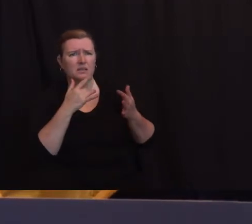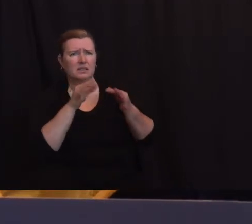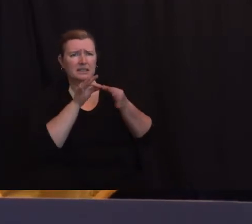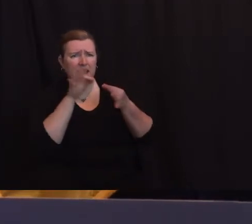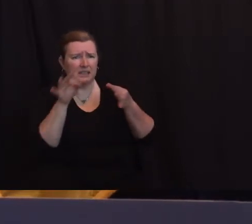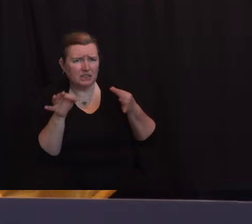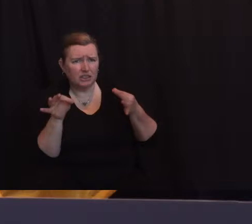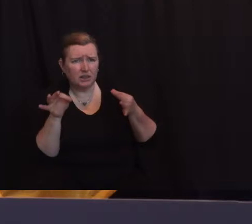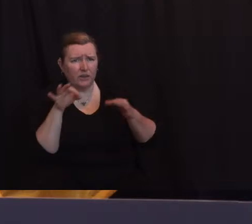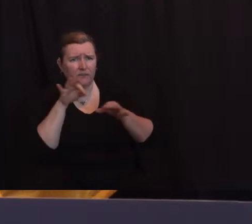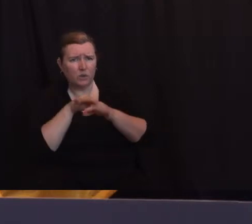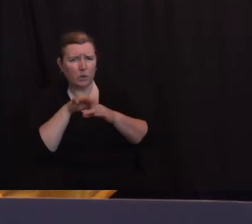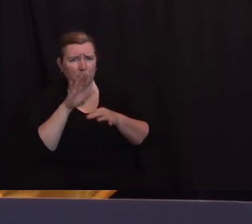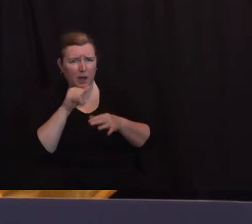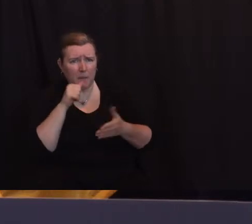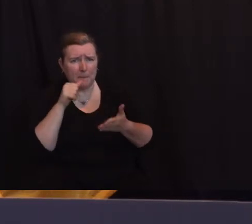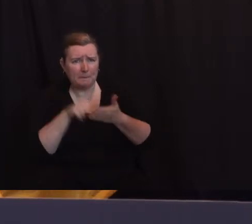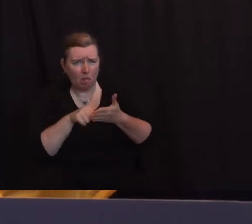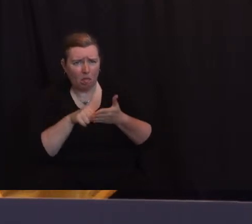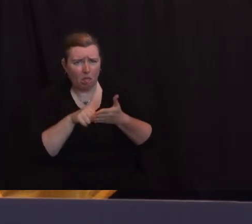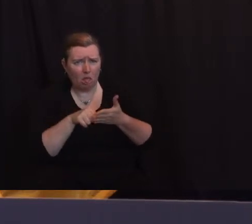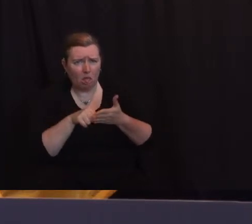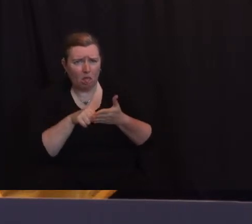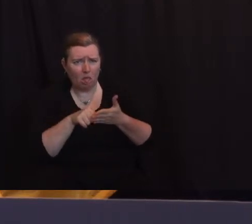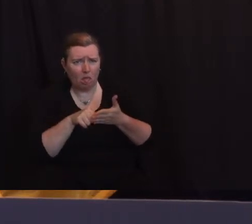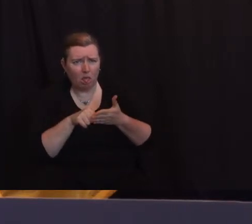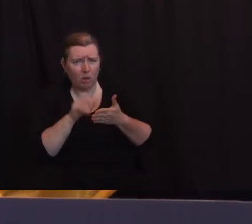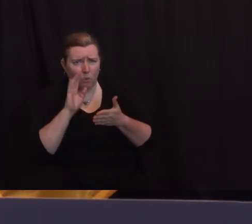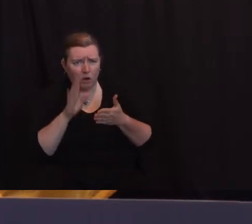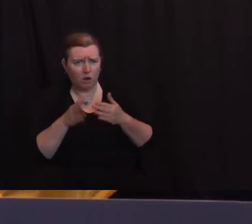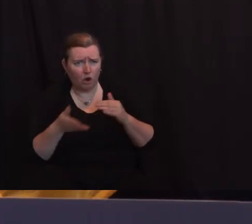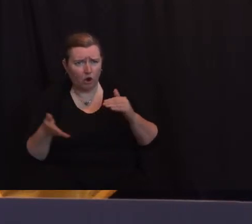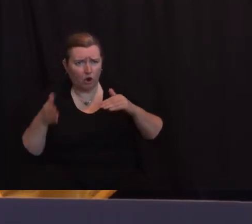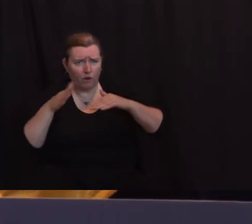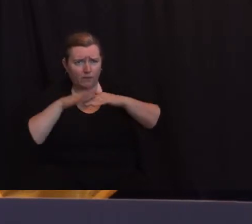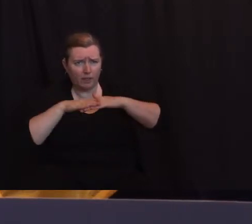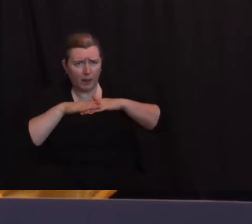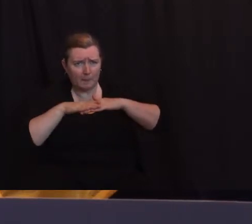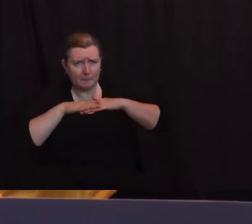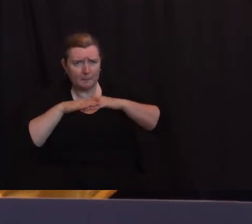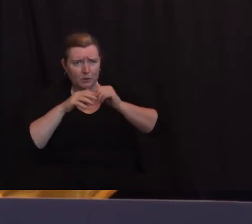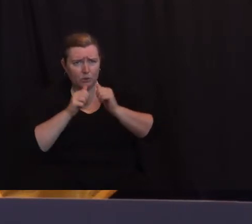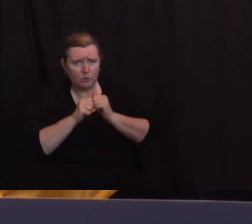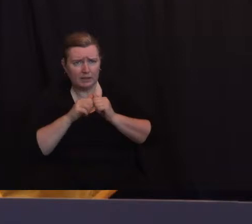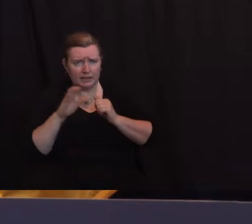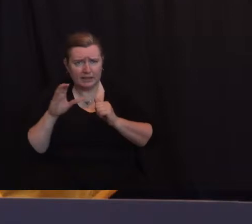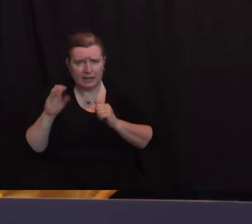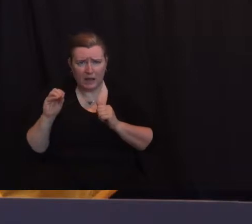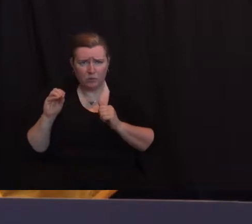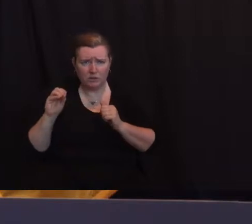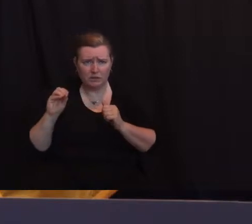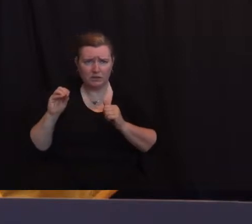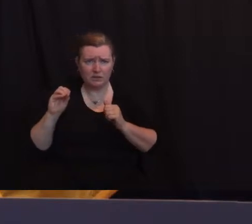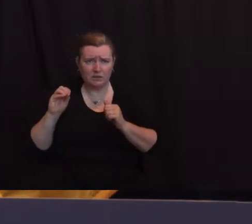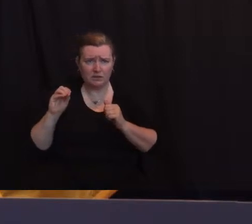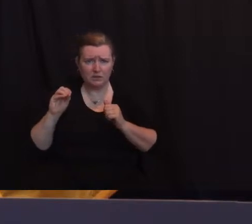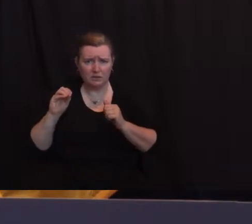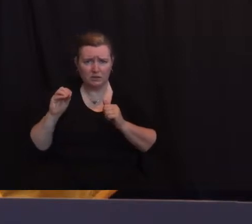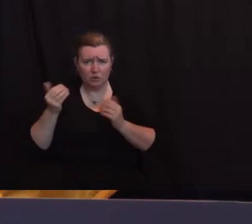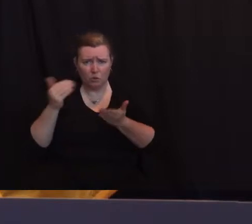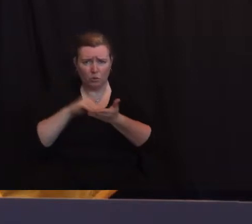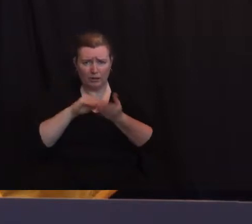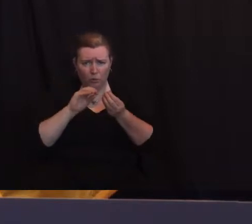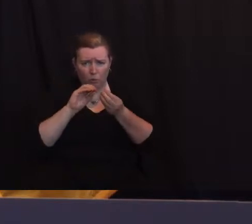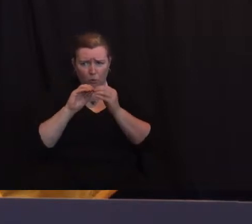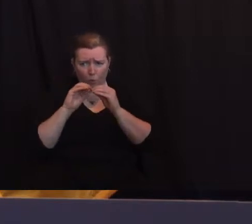recount window, that it would overlap where the counties would normally reorganize. That's right, yes. Have we not already taken that step, Paramount,